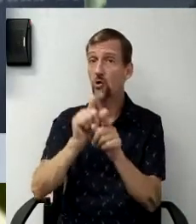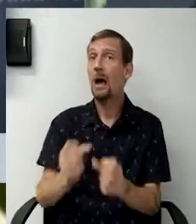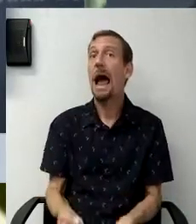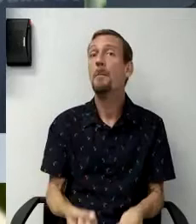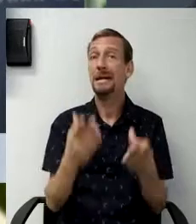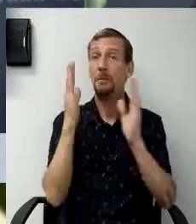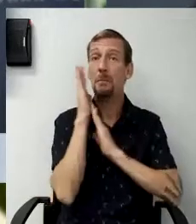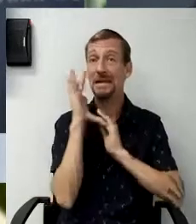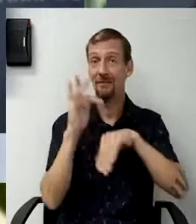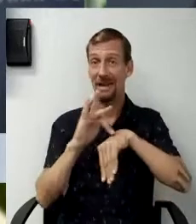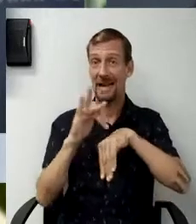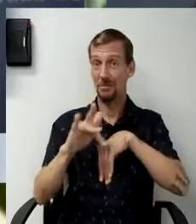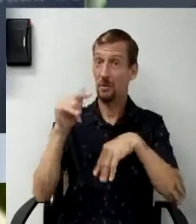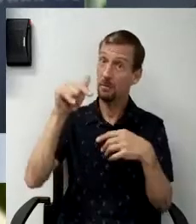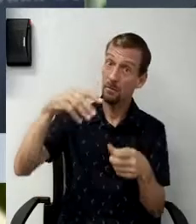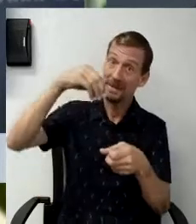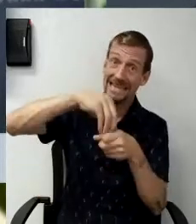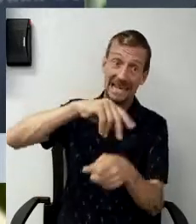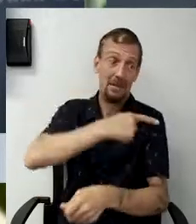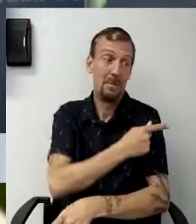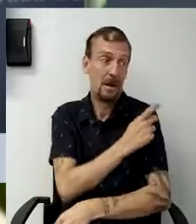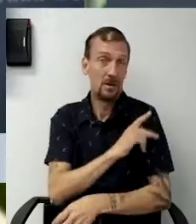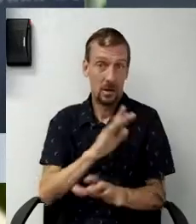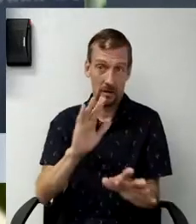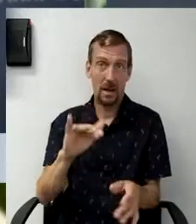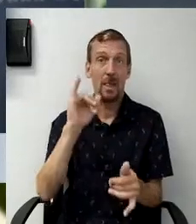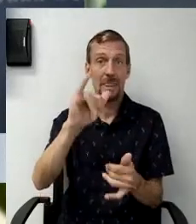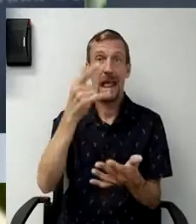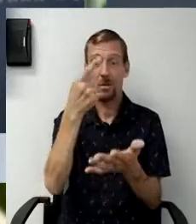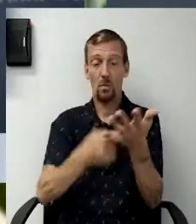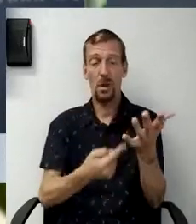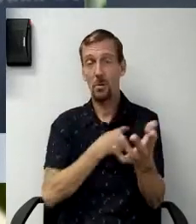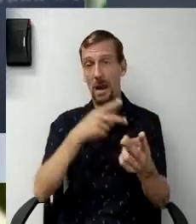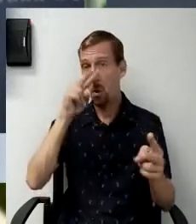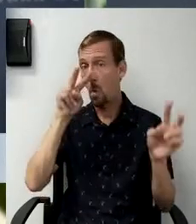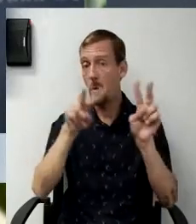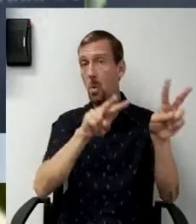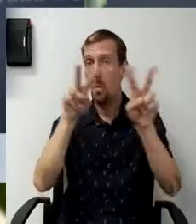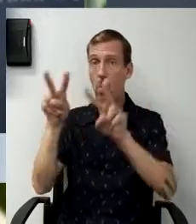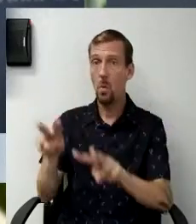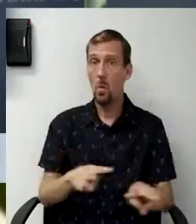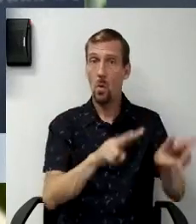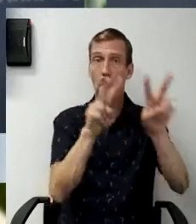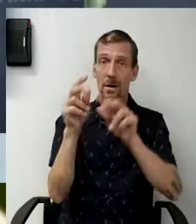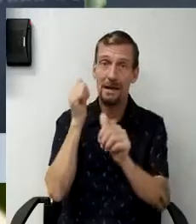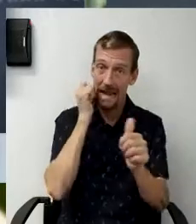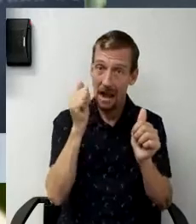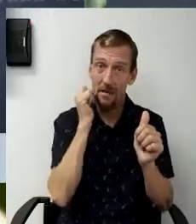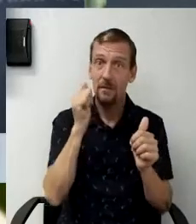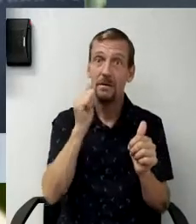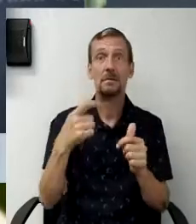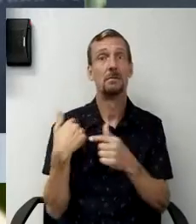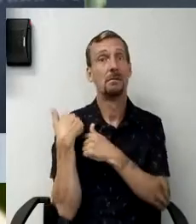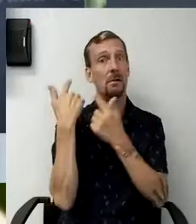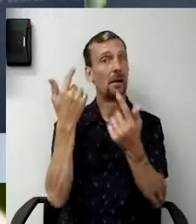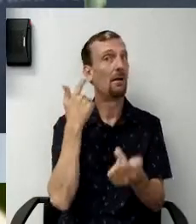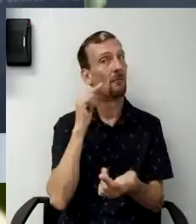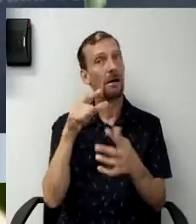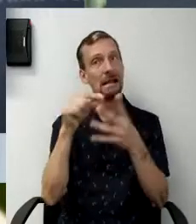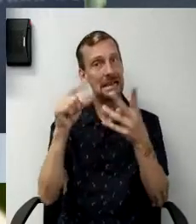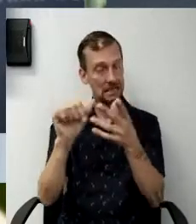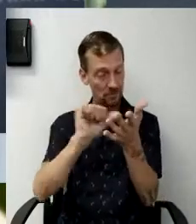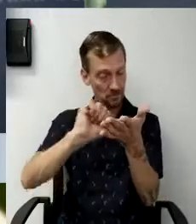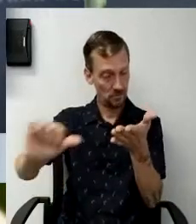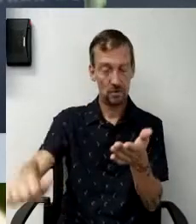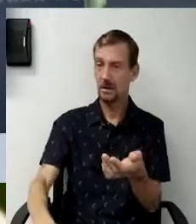beds, that's what we're watching every day to determine if we need to, you know, change elective surgery. Right now, we